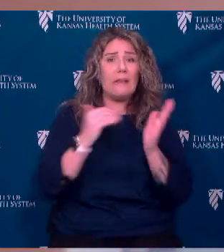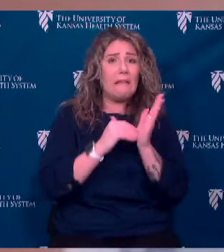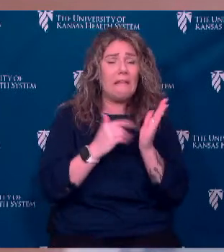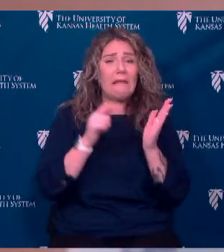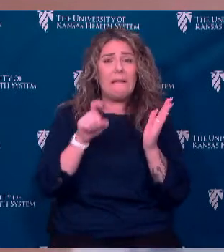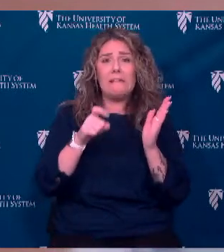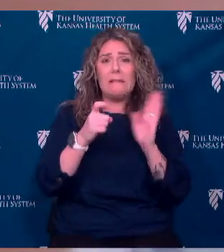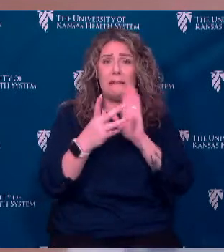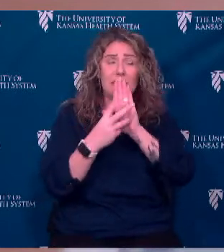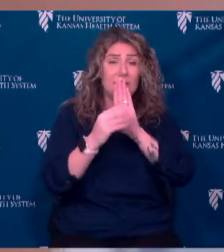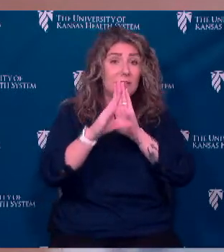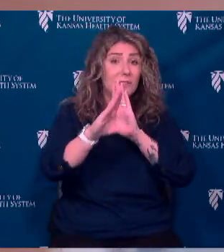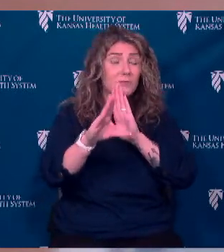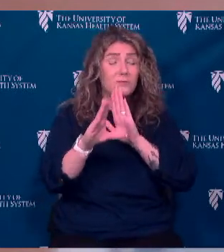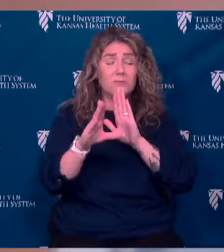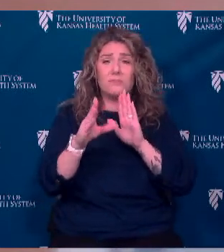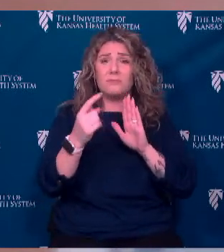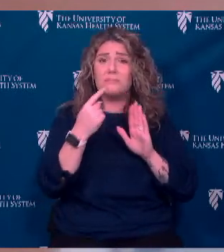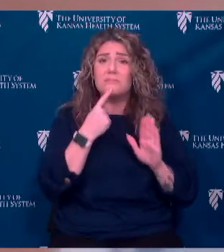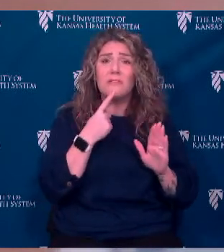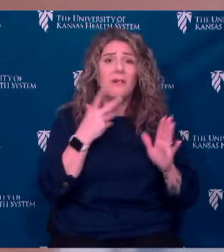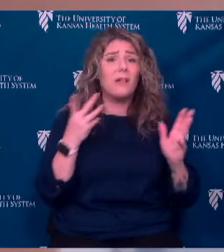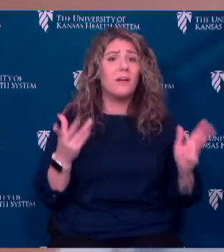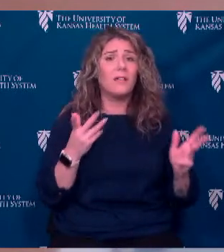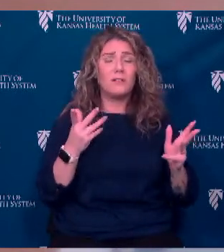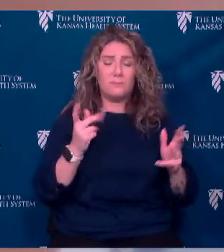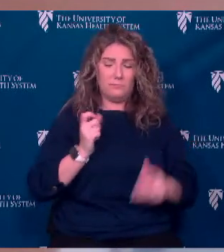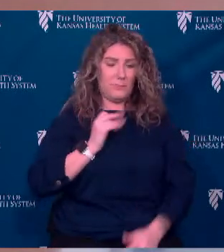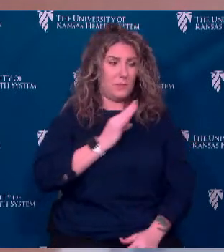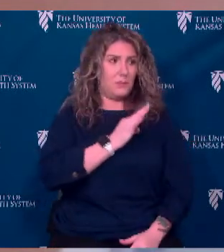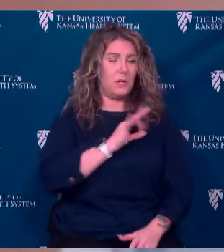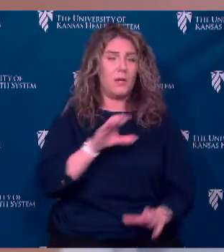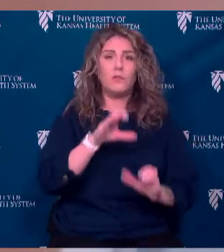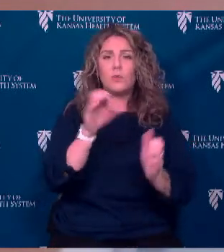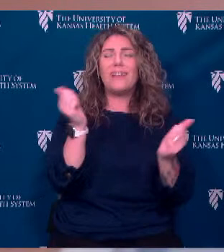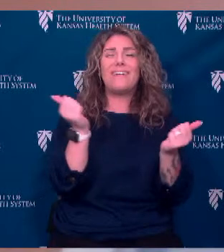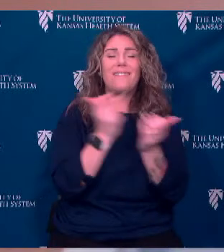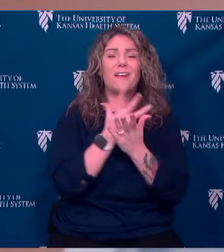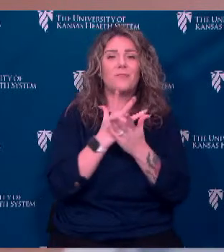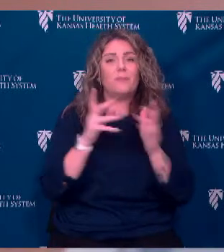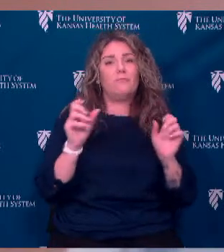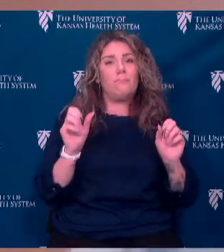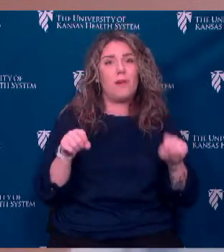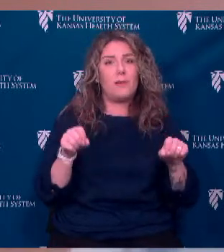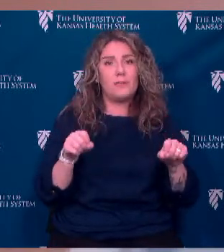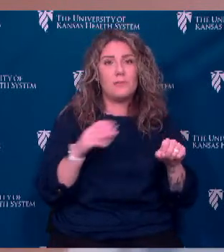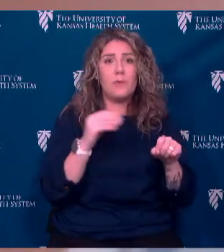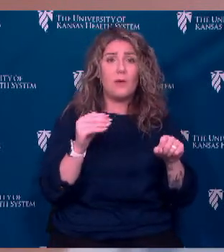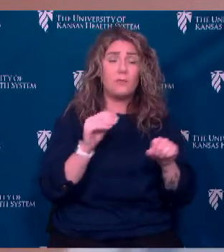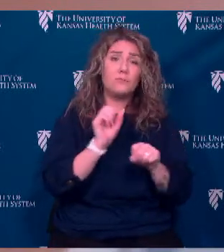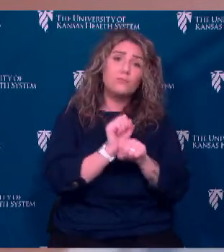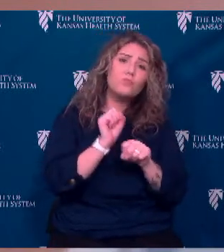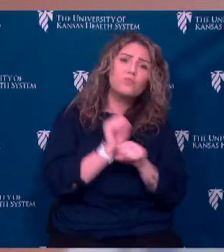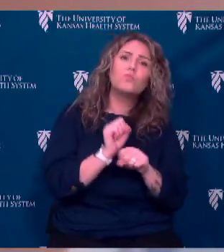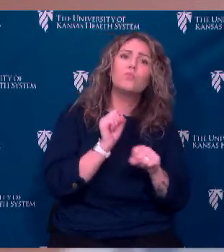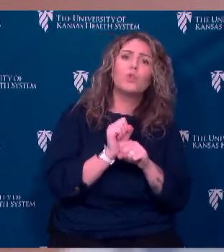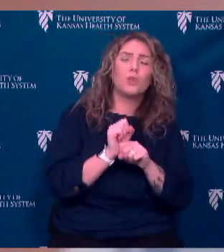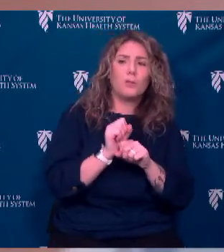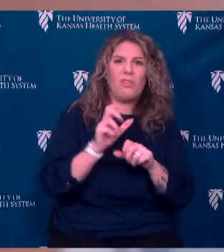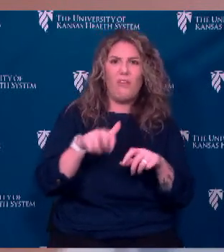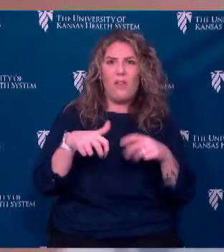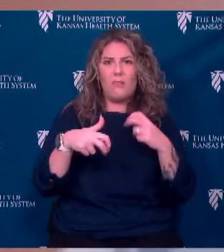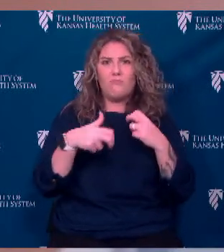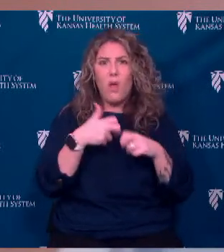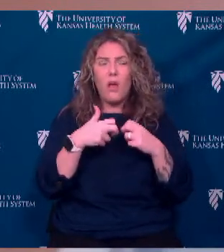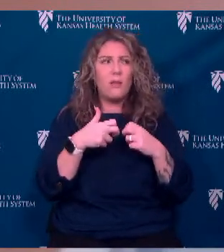echo your sentiments. I mean, staff do absolutely everything they can and to work the problem,